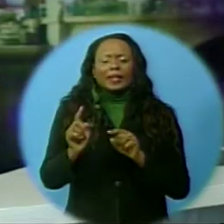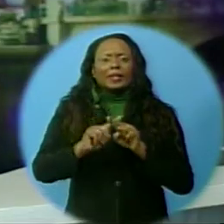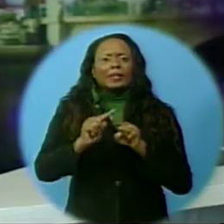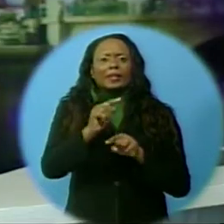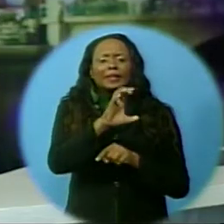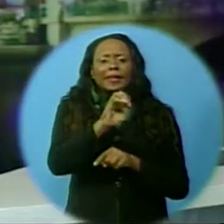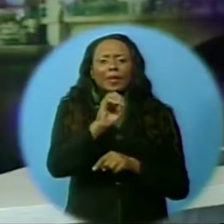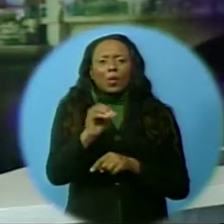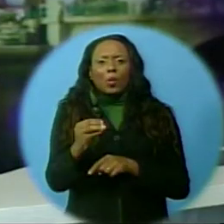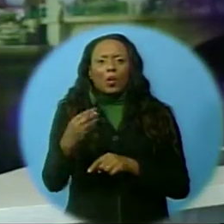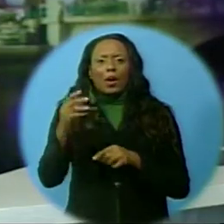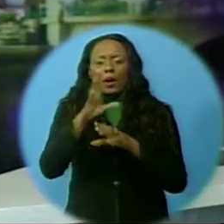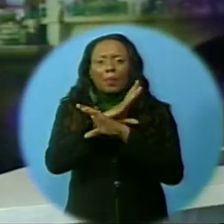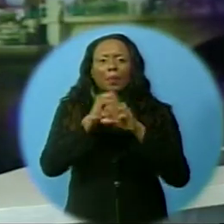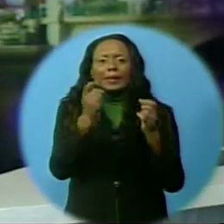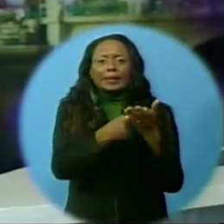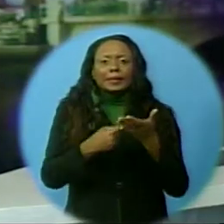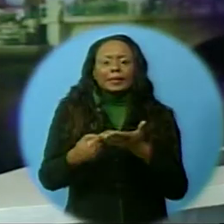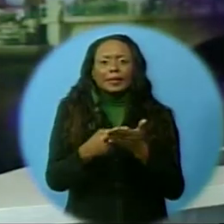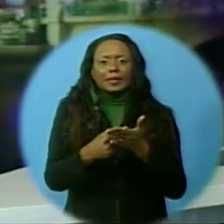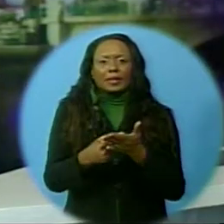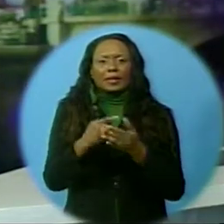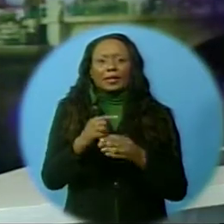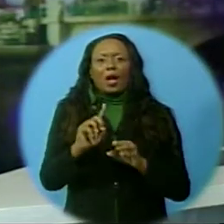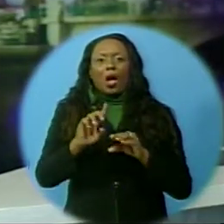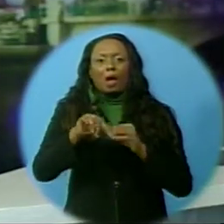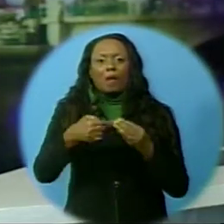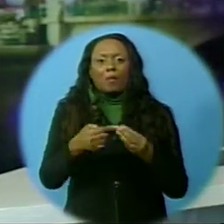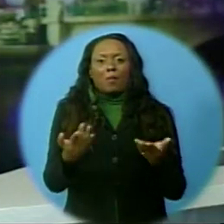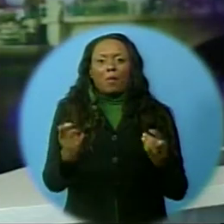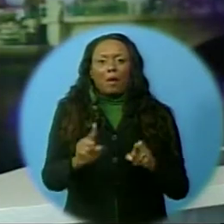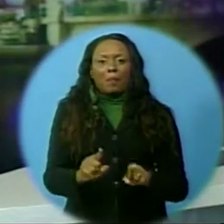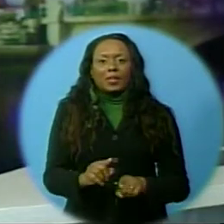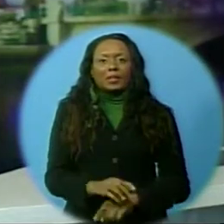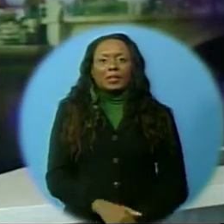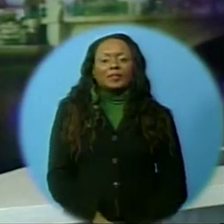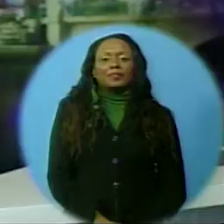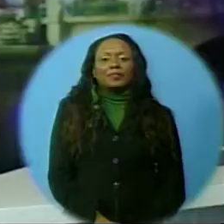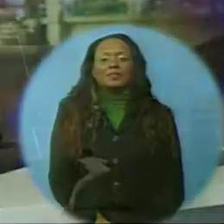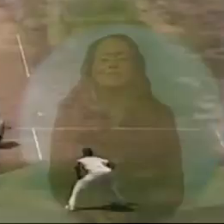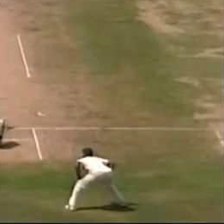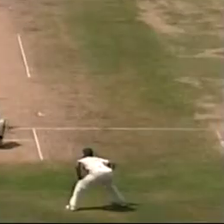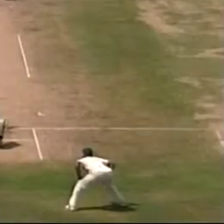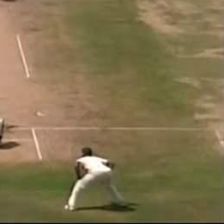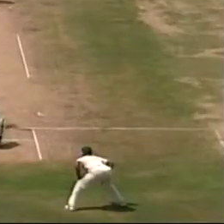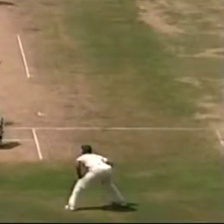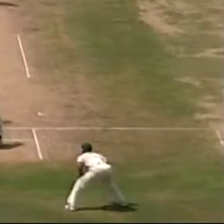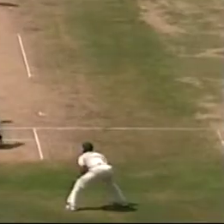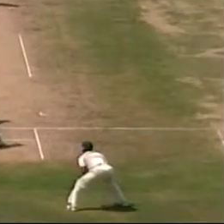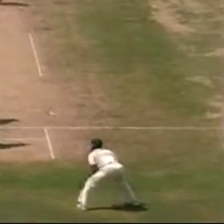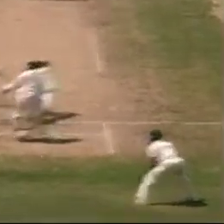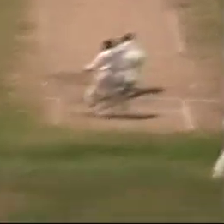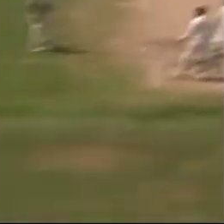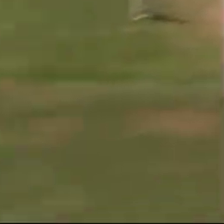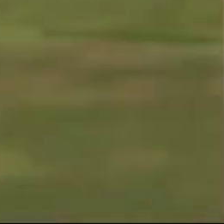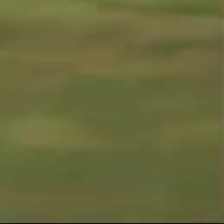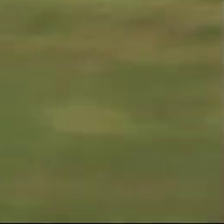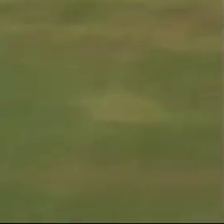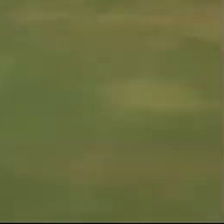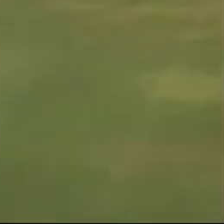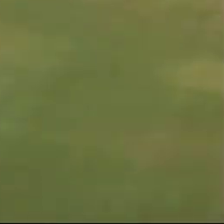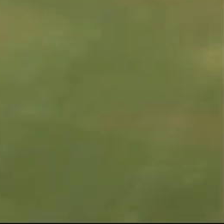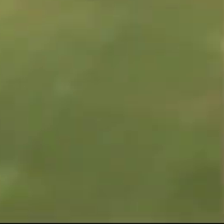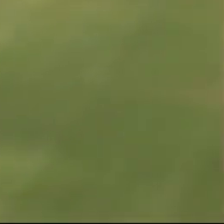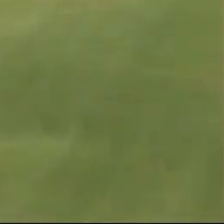territorial boards at the Aqua Beach Hotel. The WICB four-day tournament, which is set to get underway in November, is expected